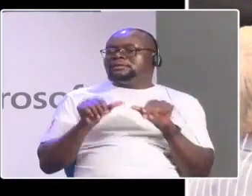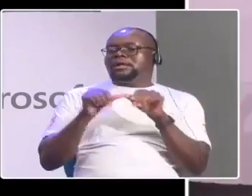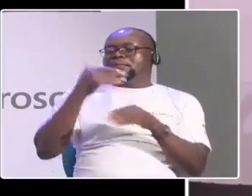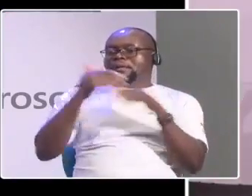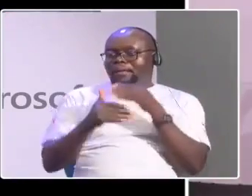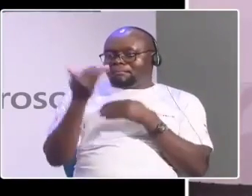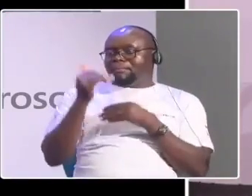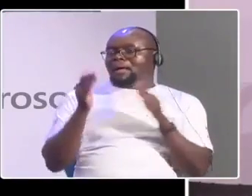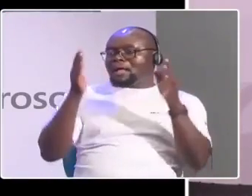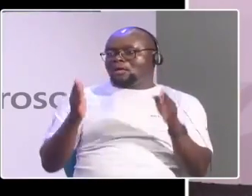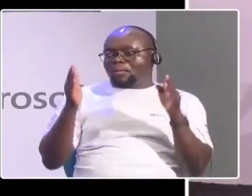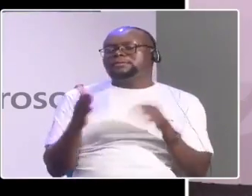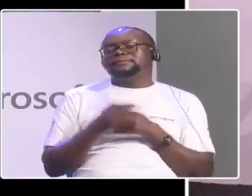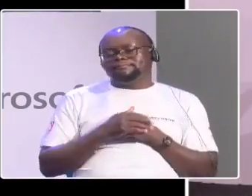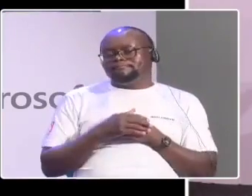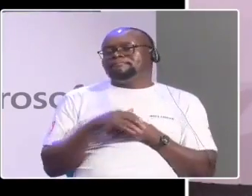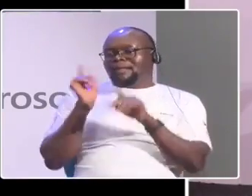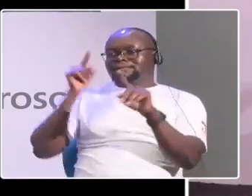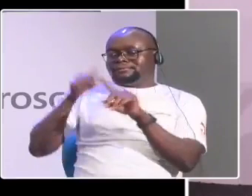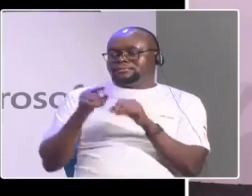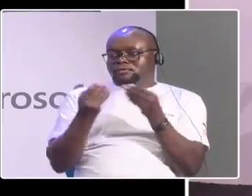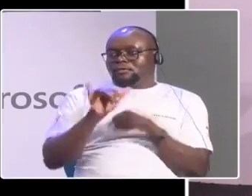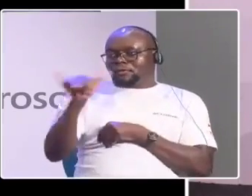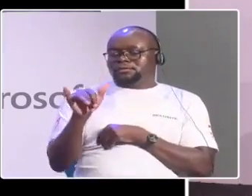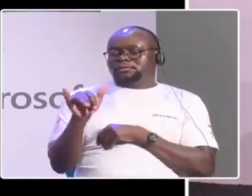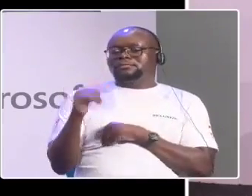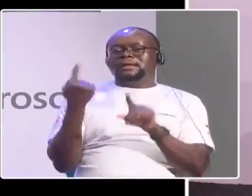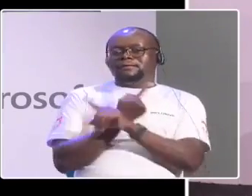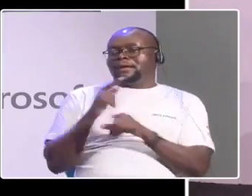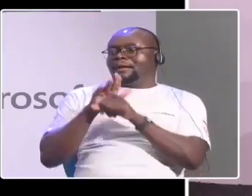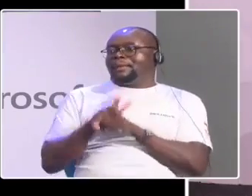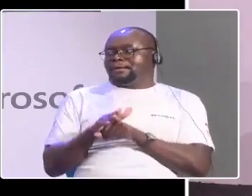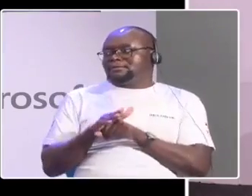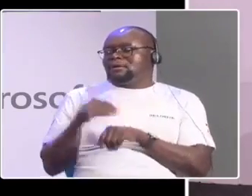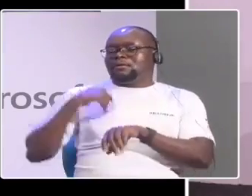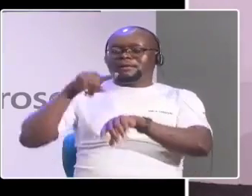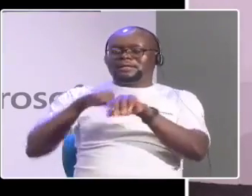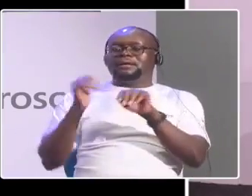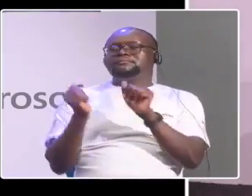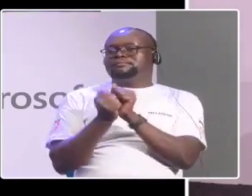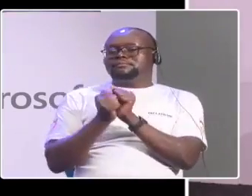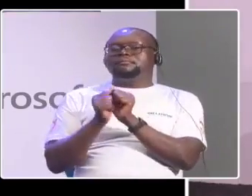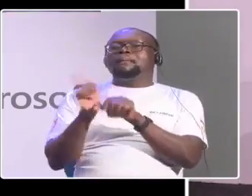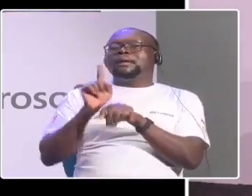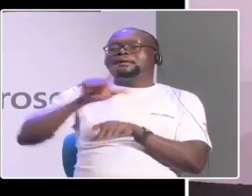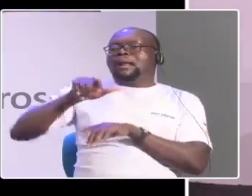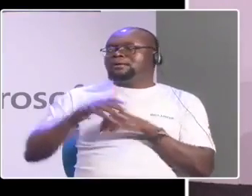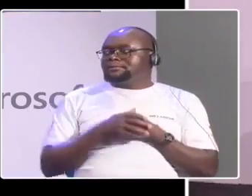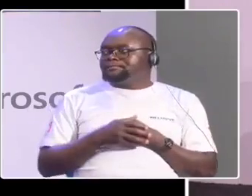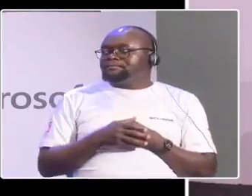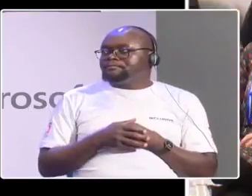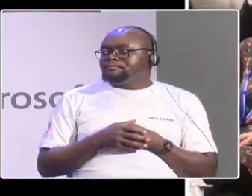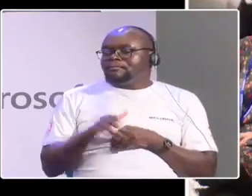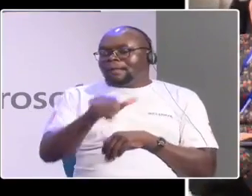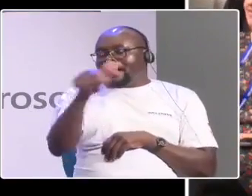by humans, and just being intentional about addressing those biases. Time check. We have 10 more minutes. Just want to add Go